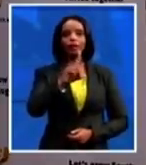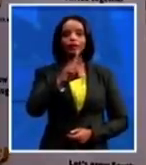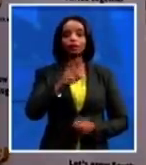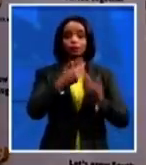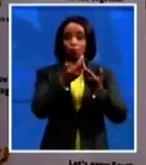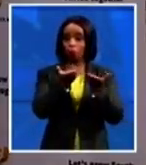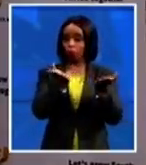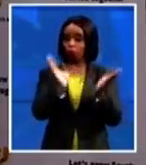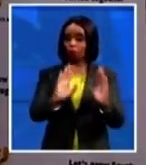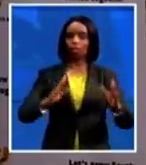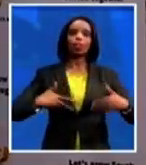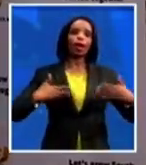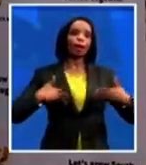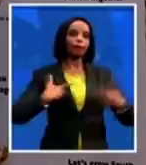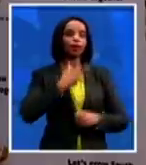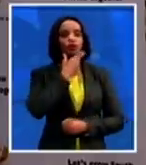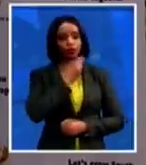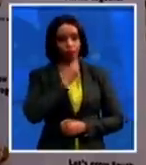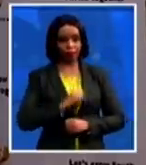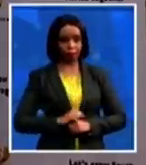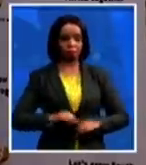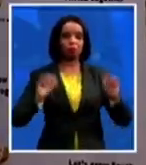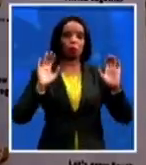Year. Lest I forget.